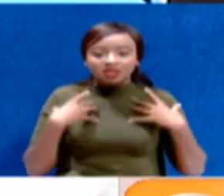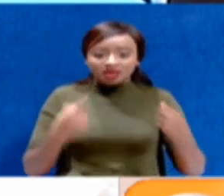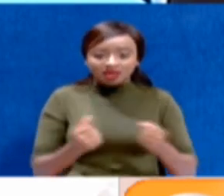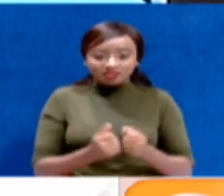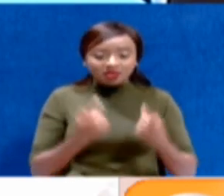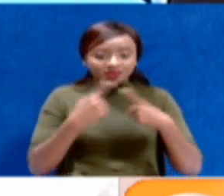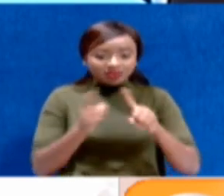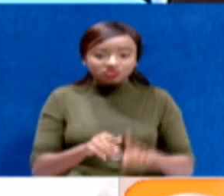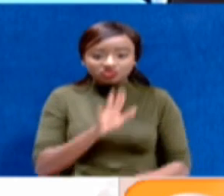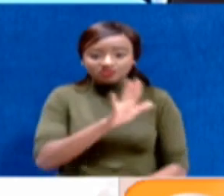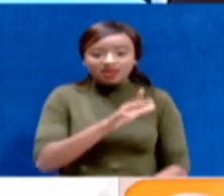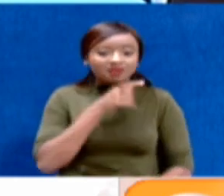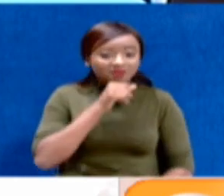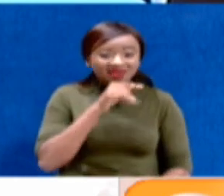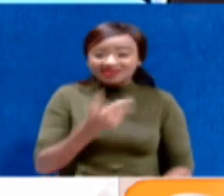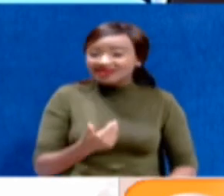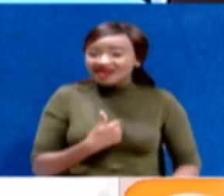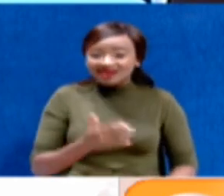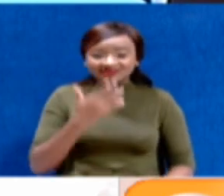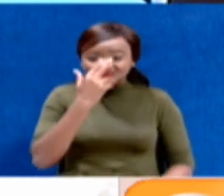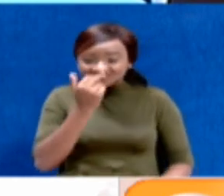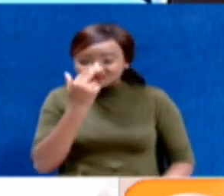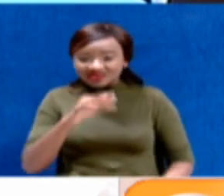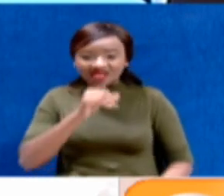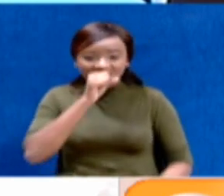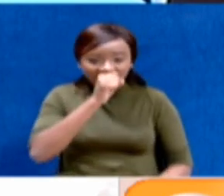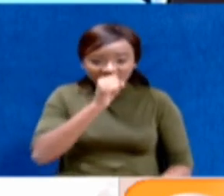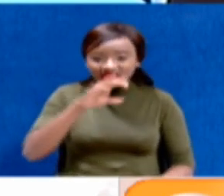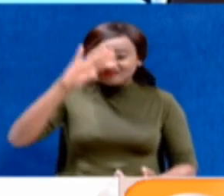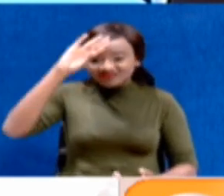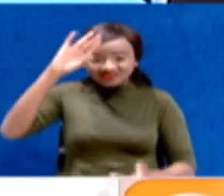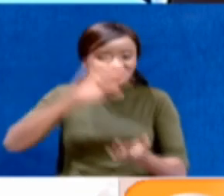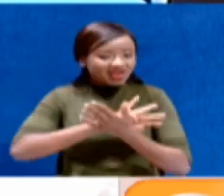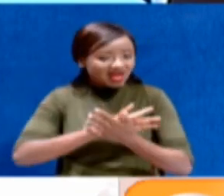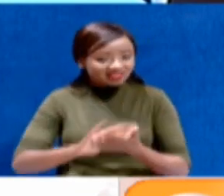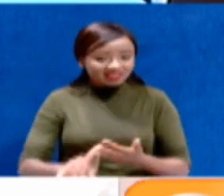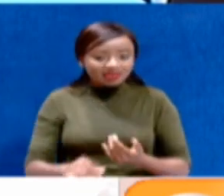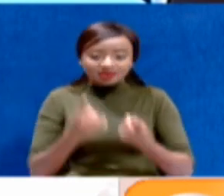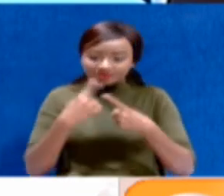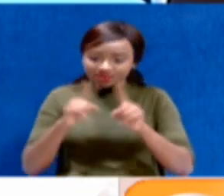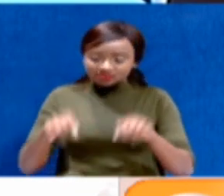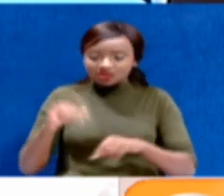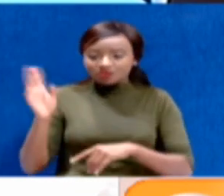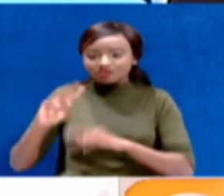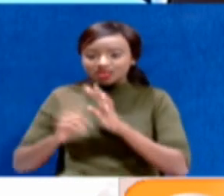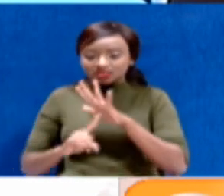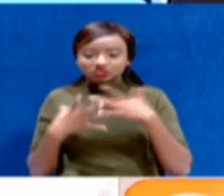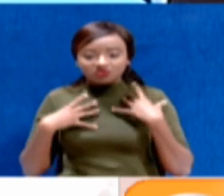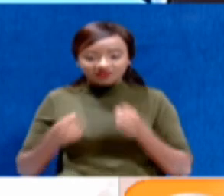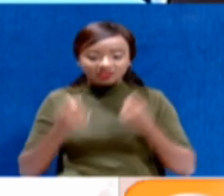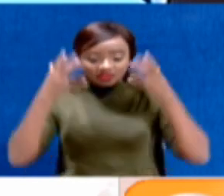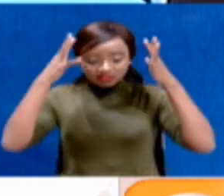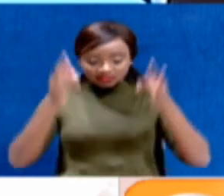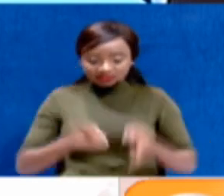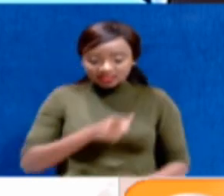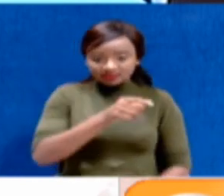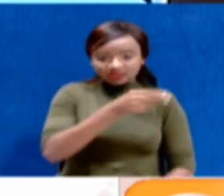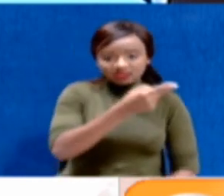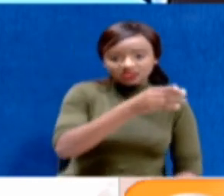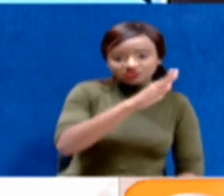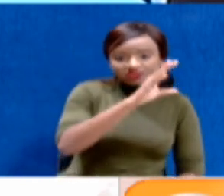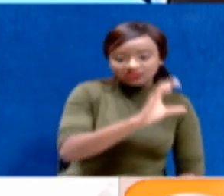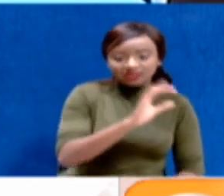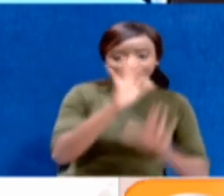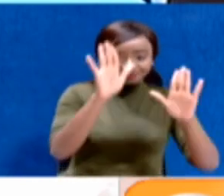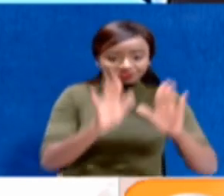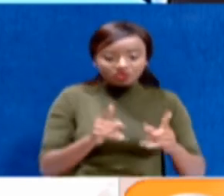time, Kelvin was asymptomatic. And as the Ministry of Health now adopts home-based care for patients in this cadre,